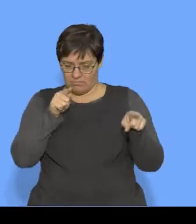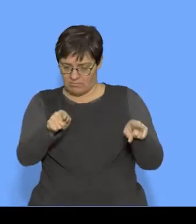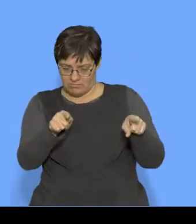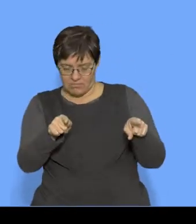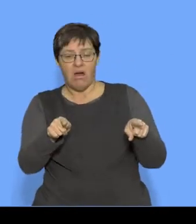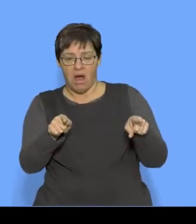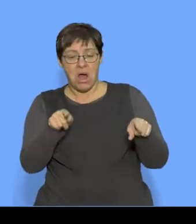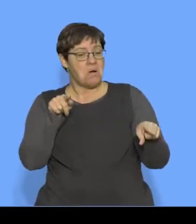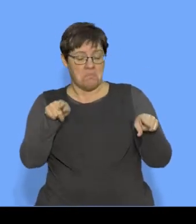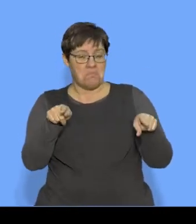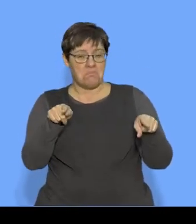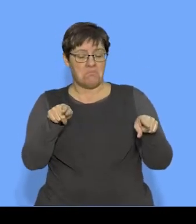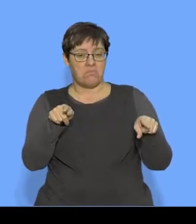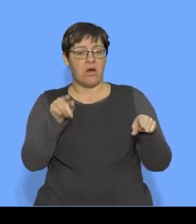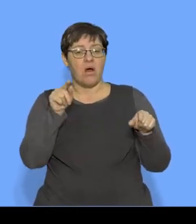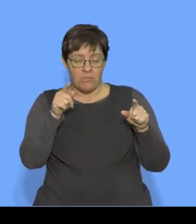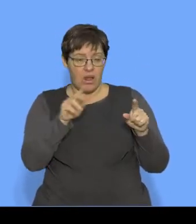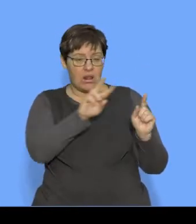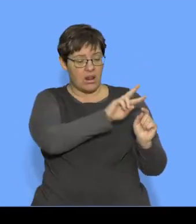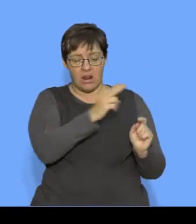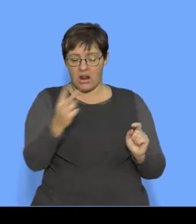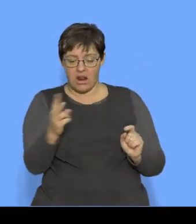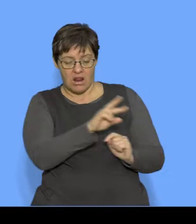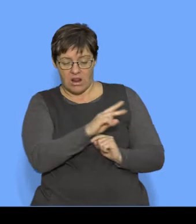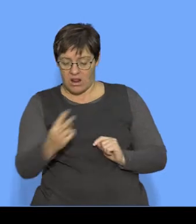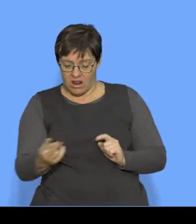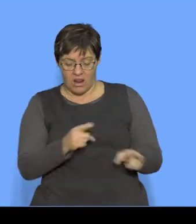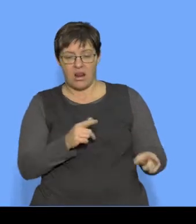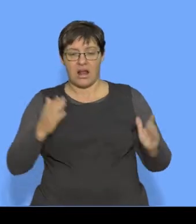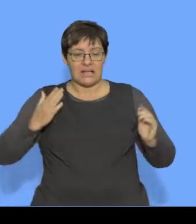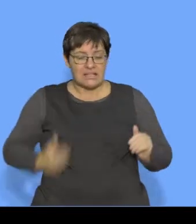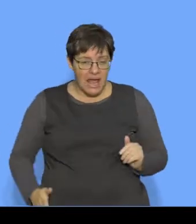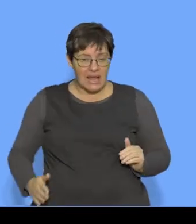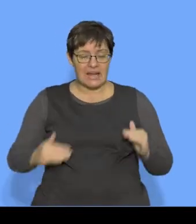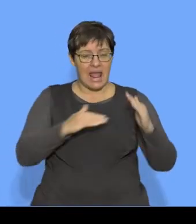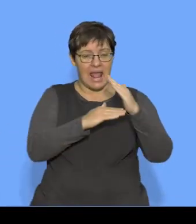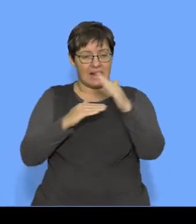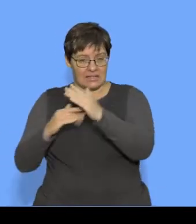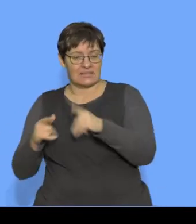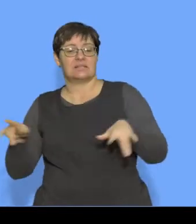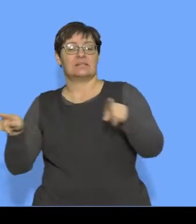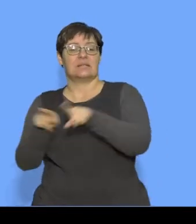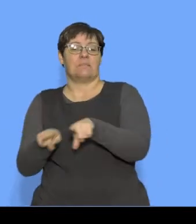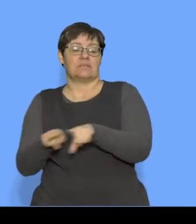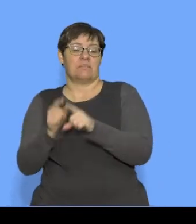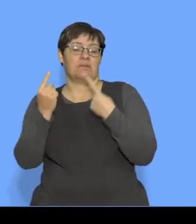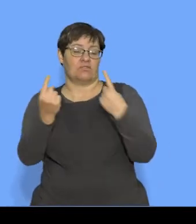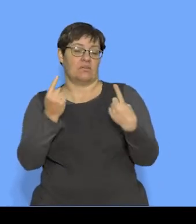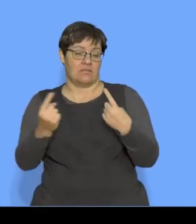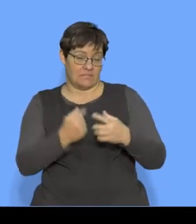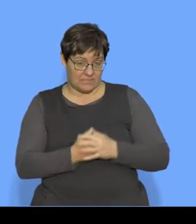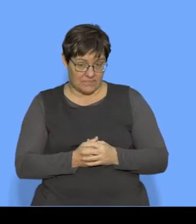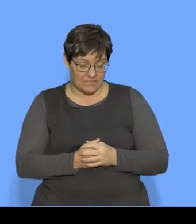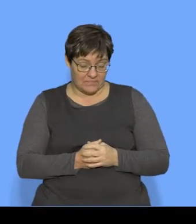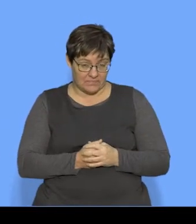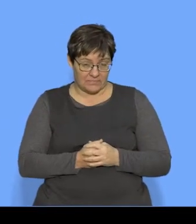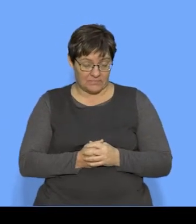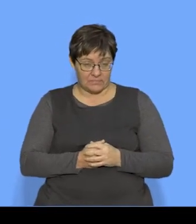to one another, it means all the corresponding sides and angles will be equal to each